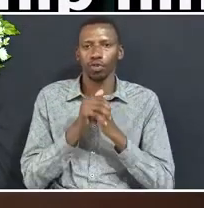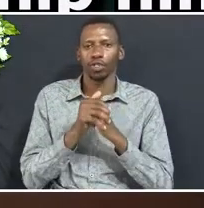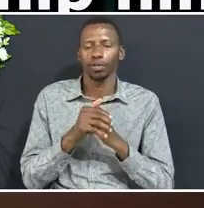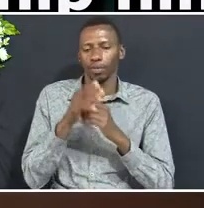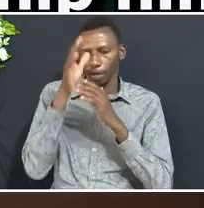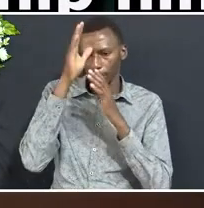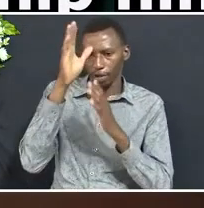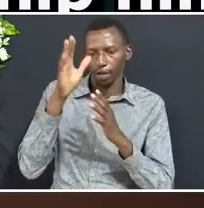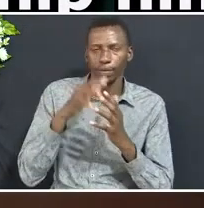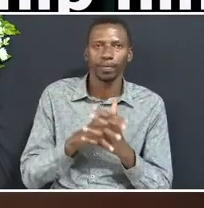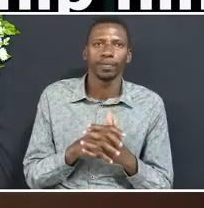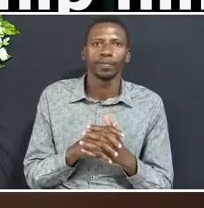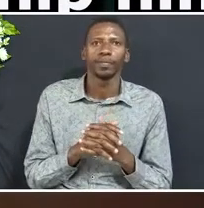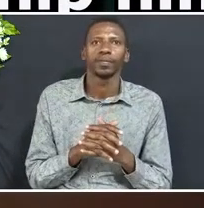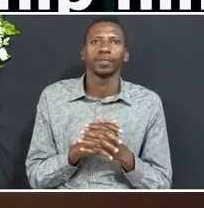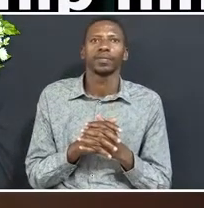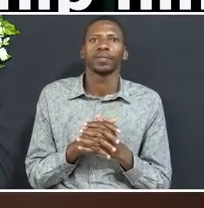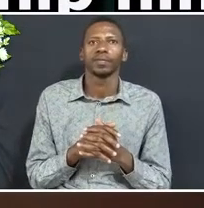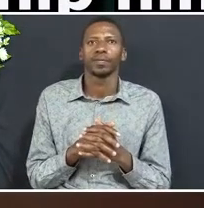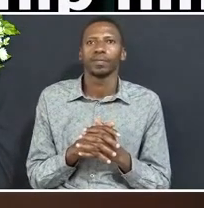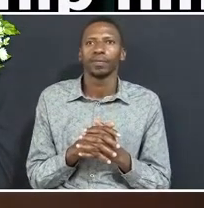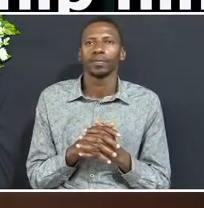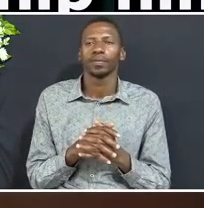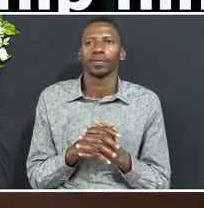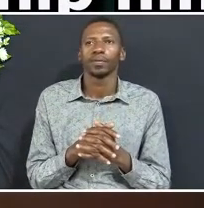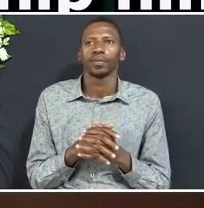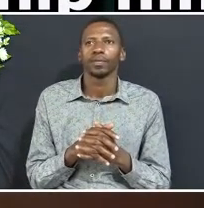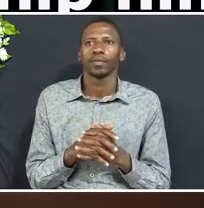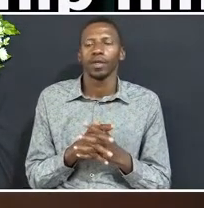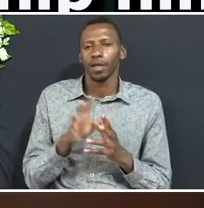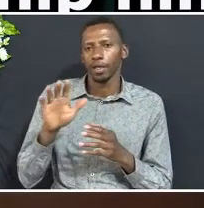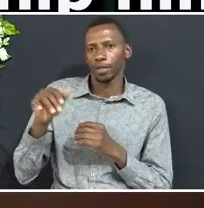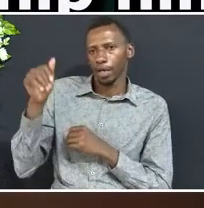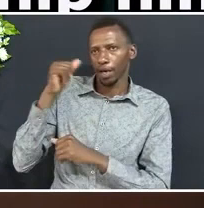Jesus neither approves his ancestral belief